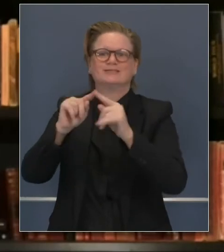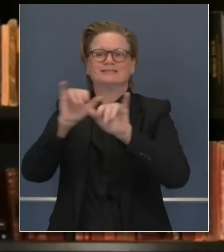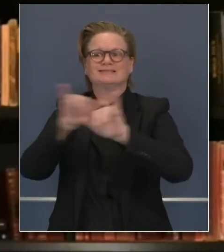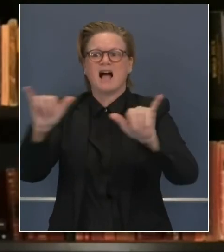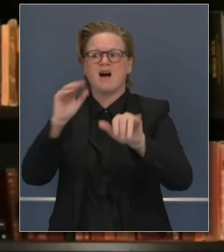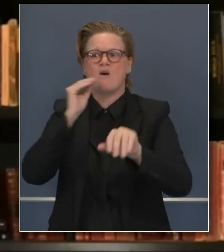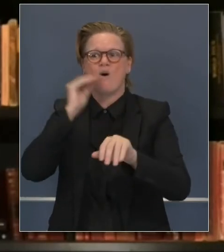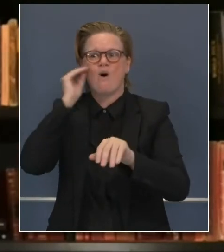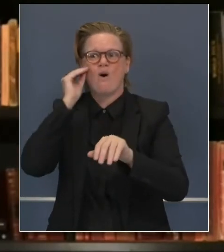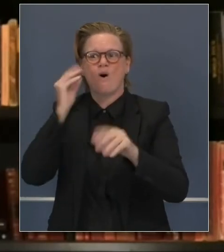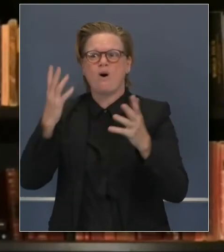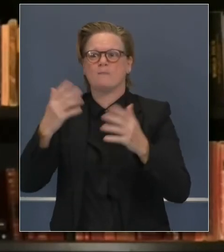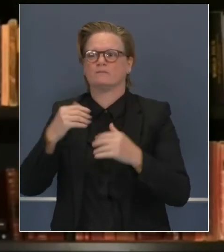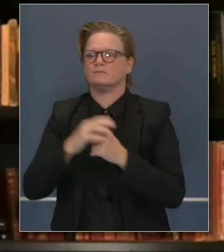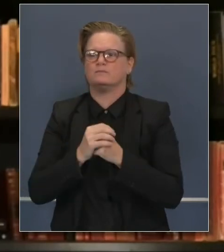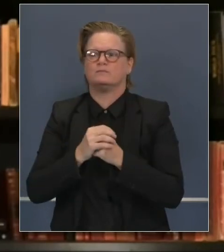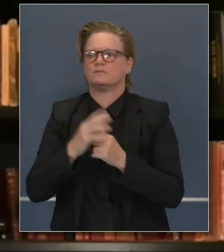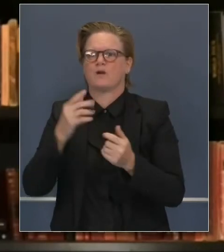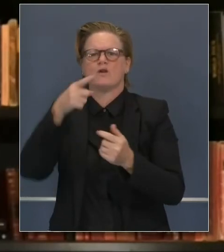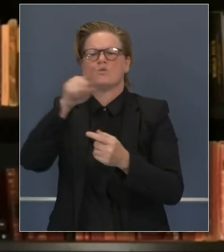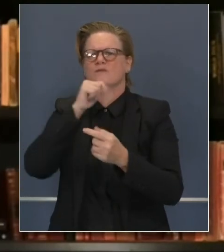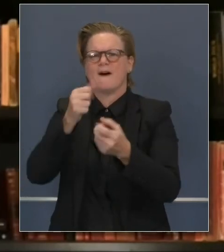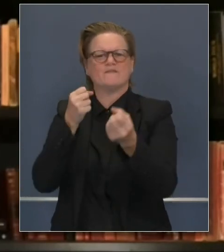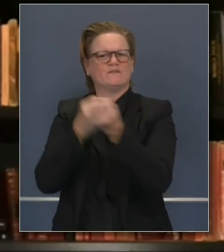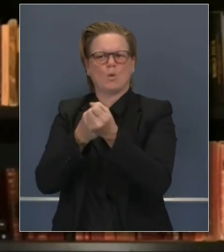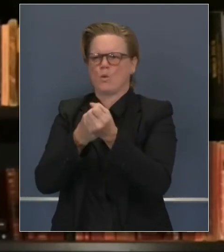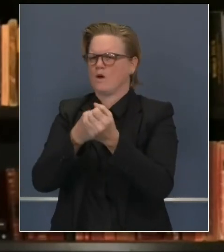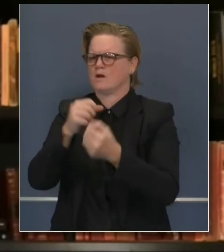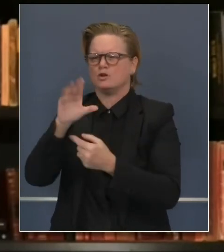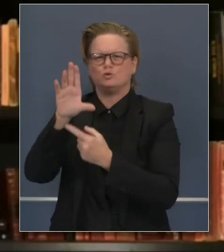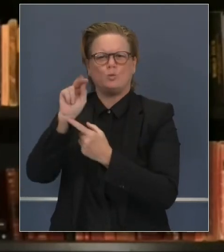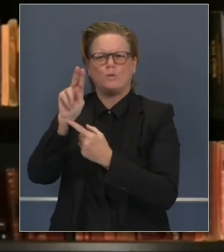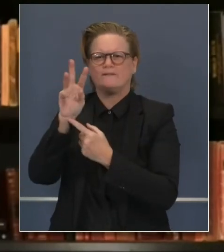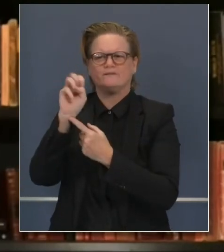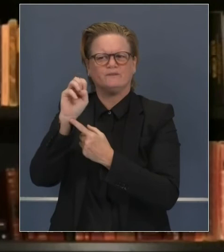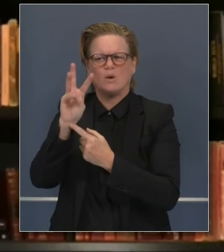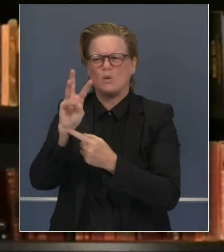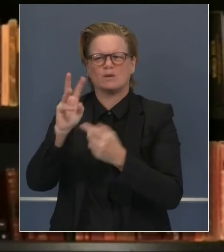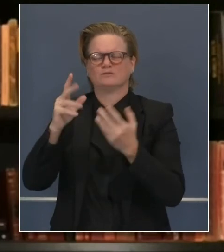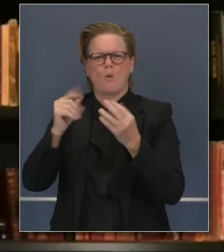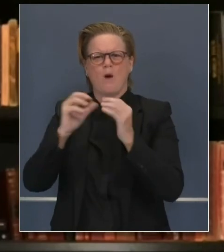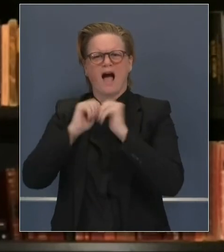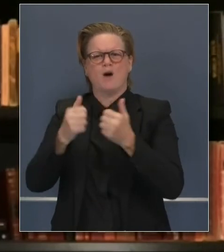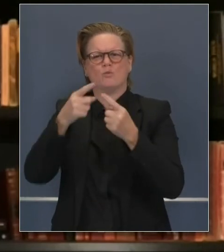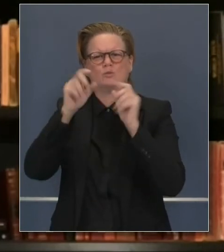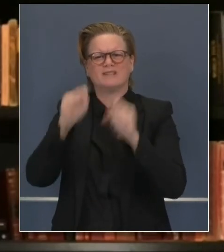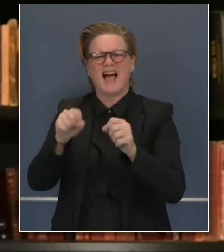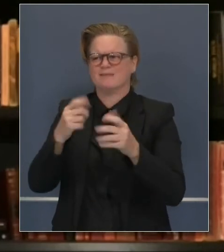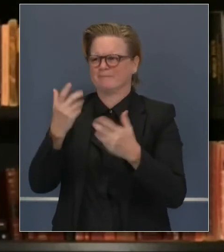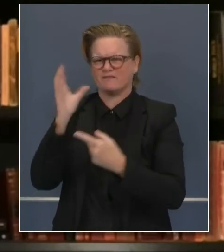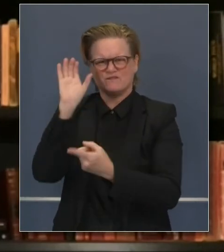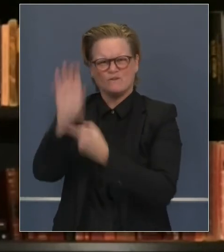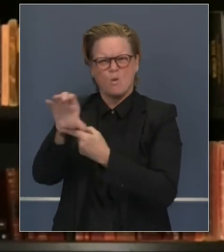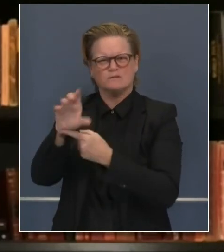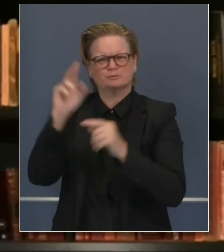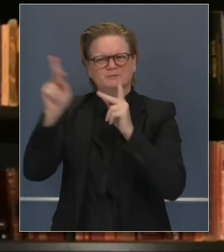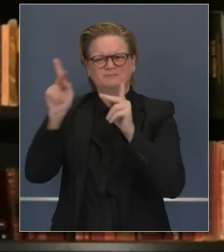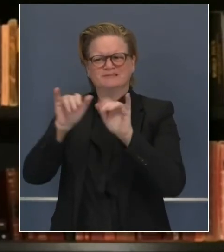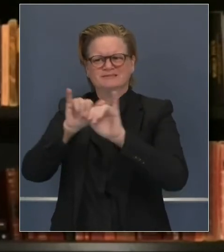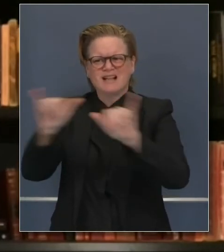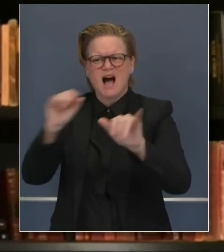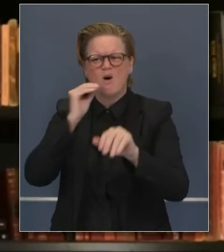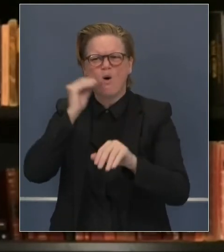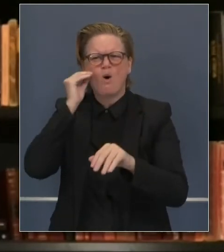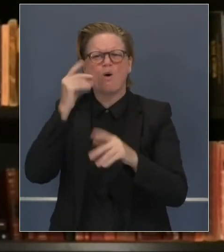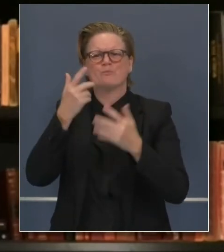responding to gatherings. How do you plan on enforcing a stricter stay-at-home order this time? Is there a new approach to local governments that announced they